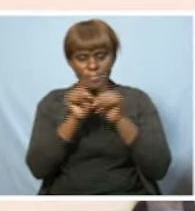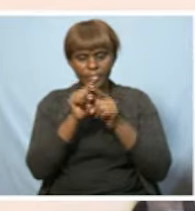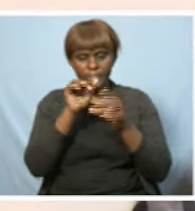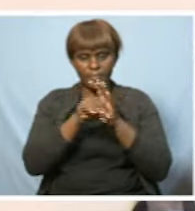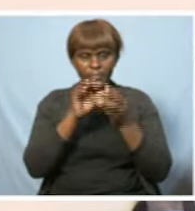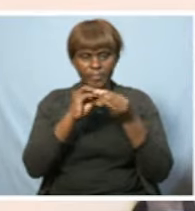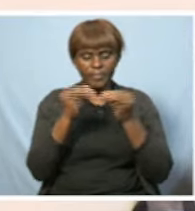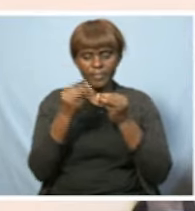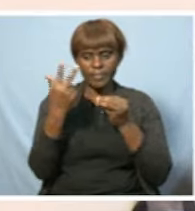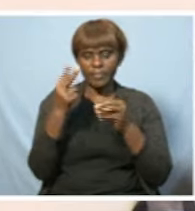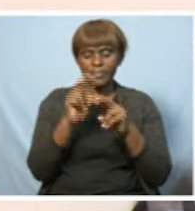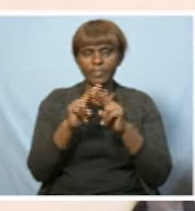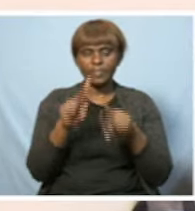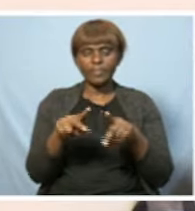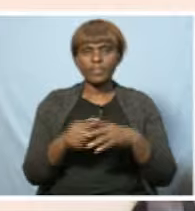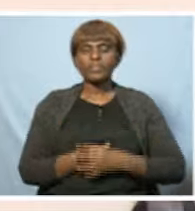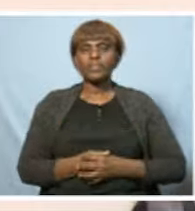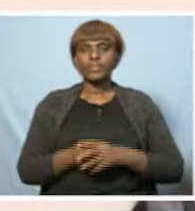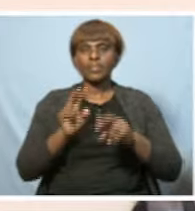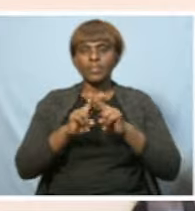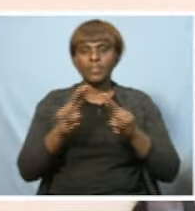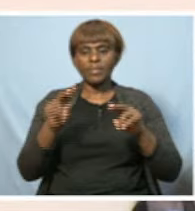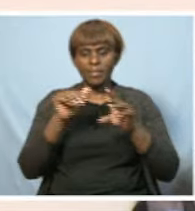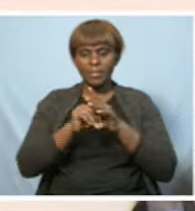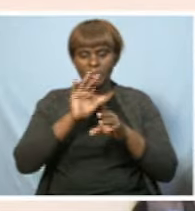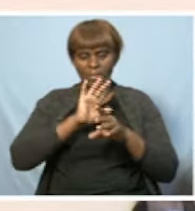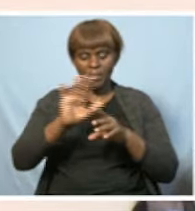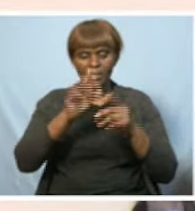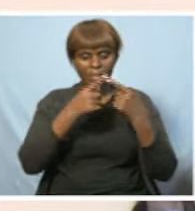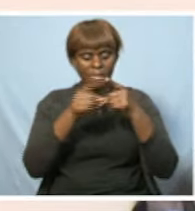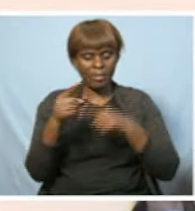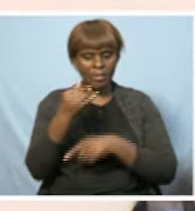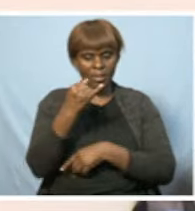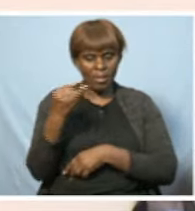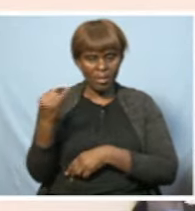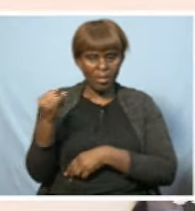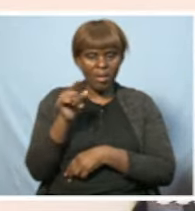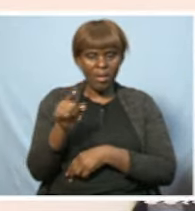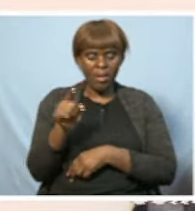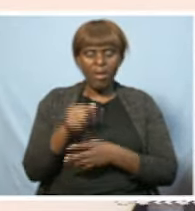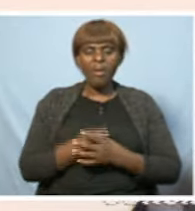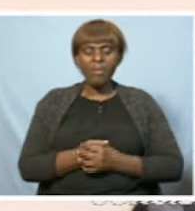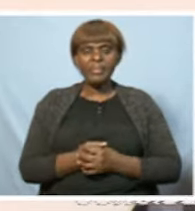Chair. Chair, on the cross-cutting issues,